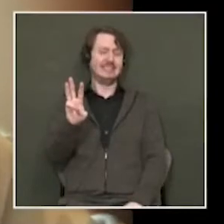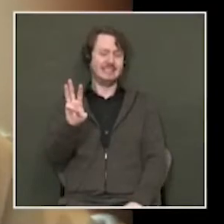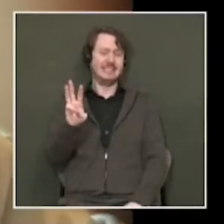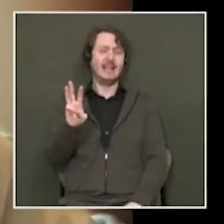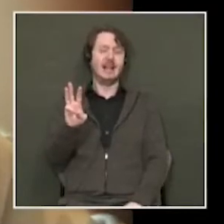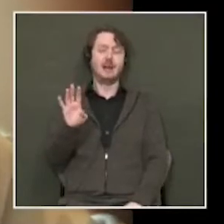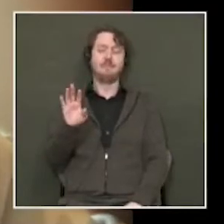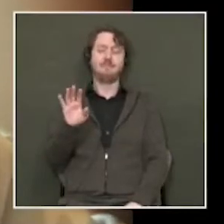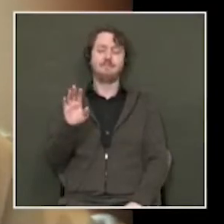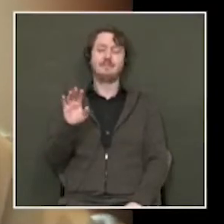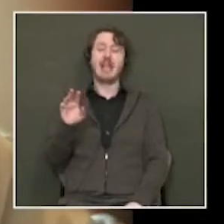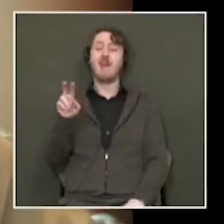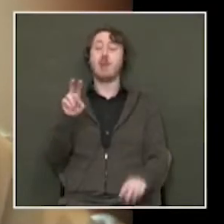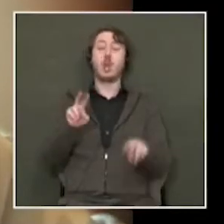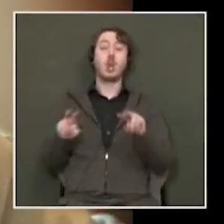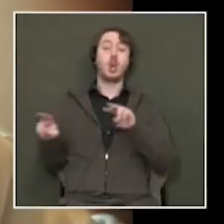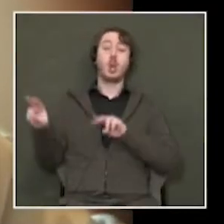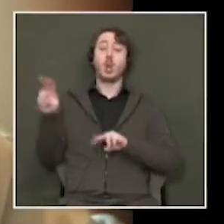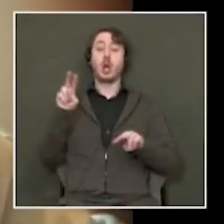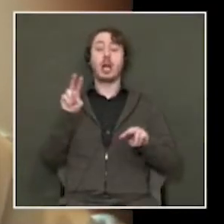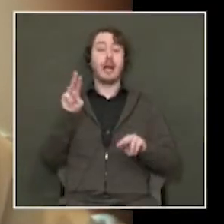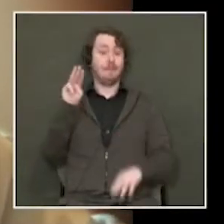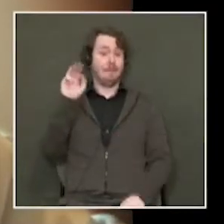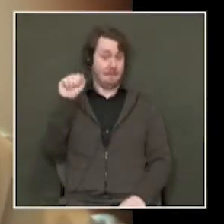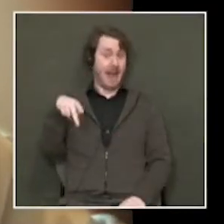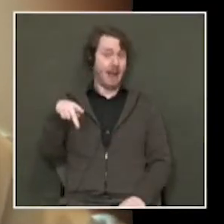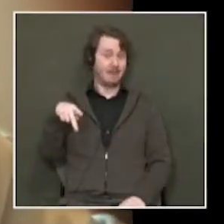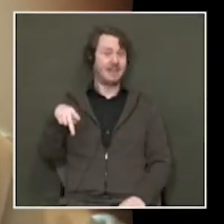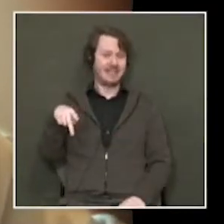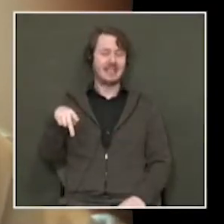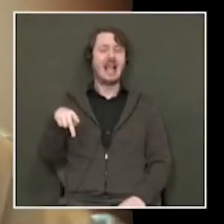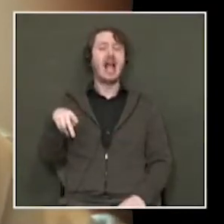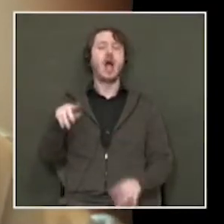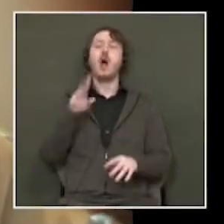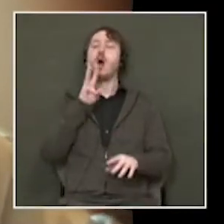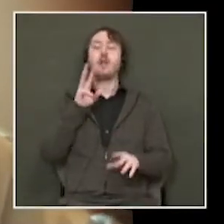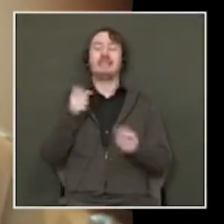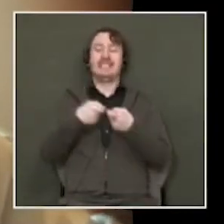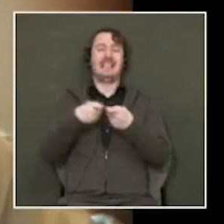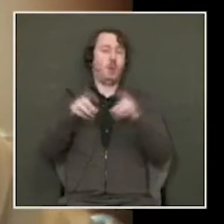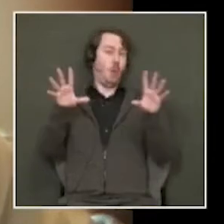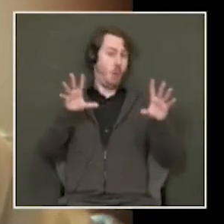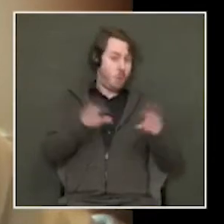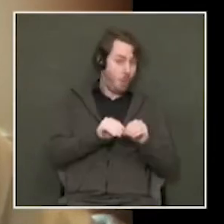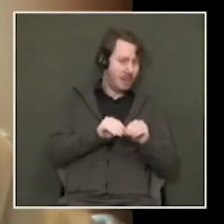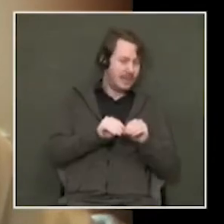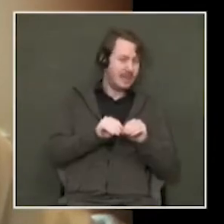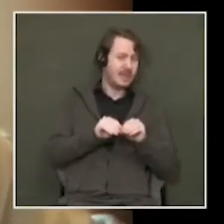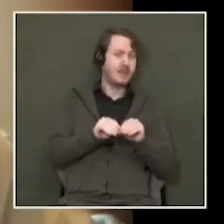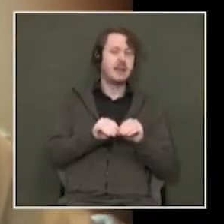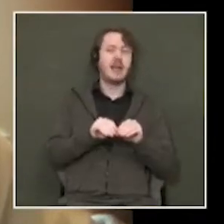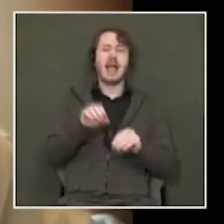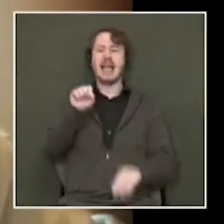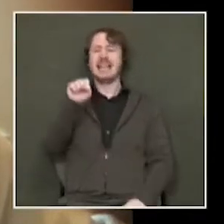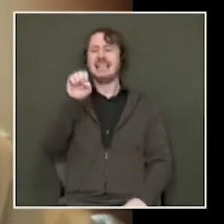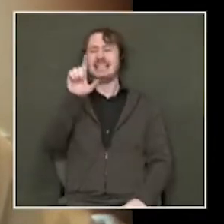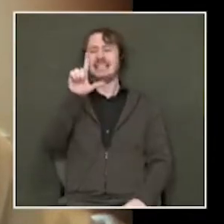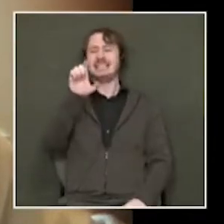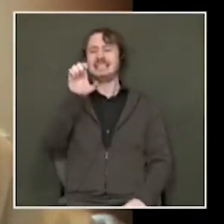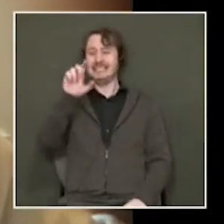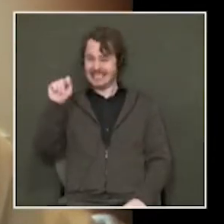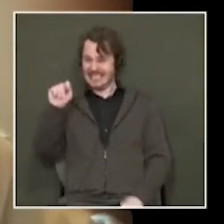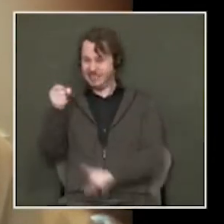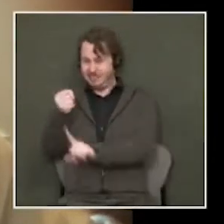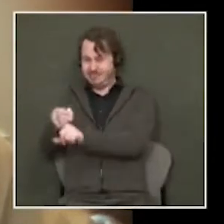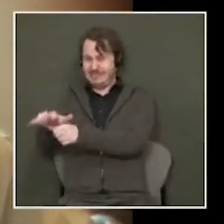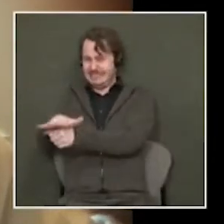and if you look at our outage map, the outages really are on both the sleet lines and now there's